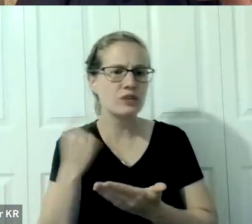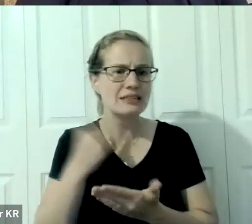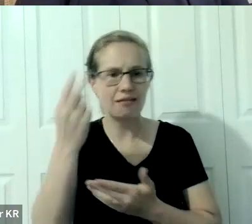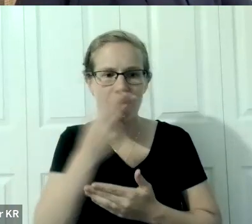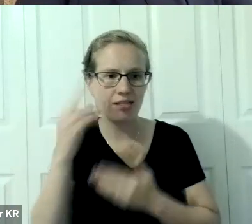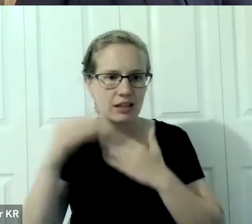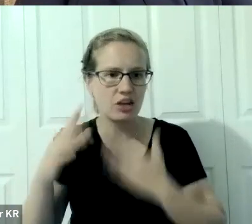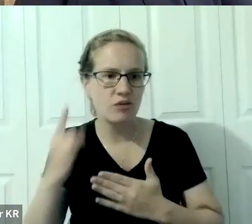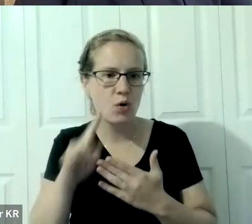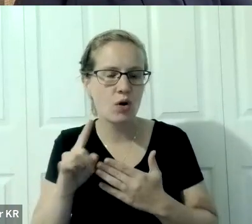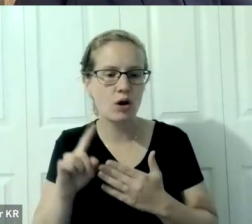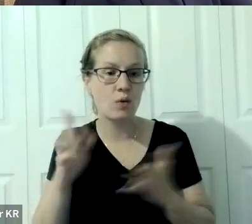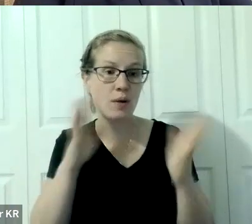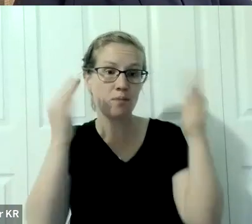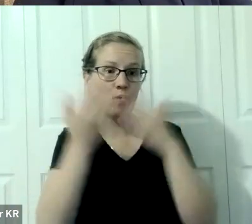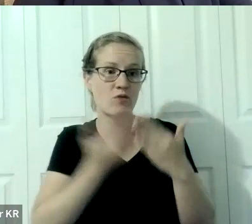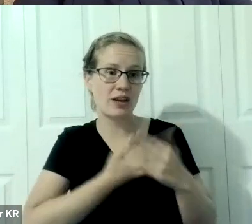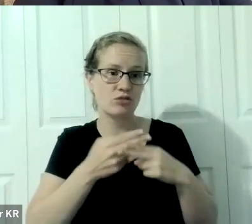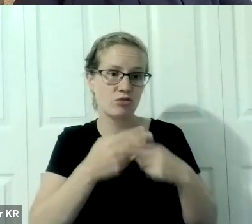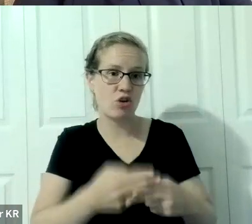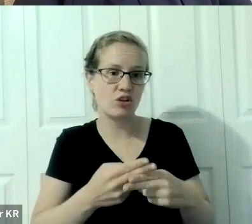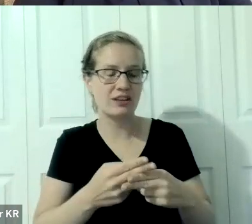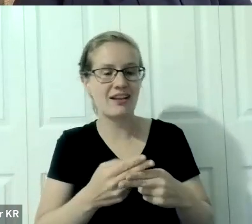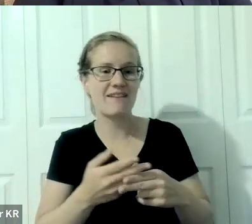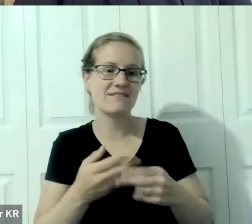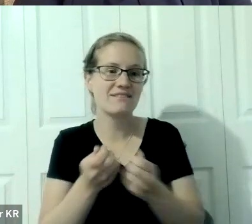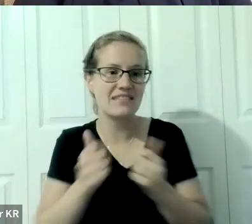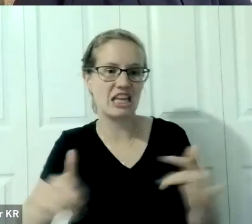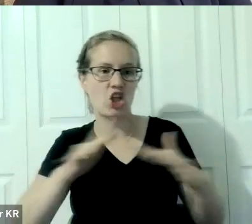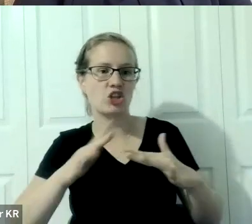leaders for what, you know, Pope Francis calls the field hospital?